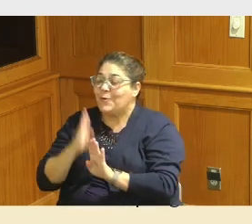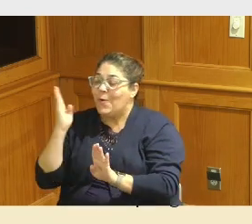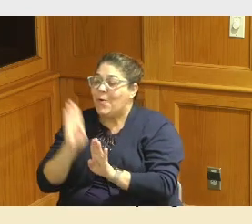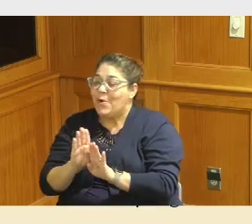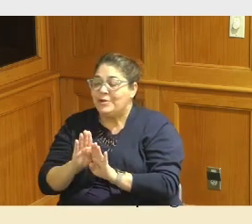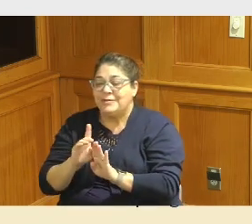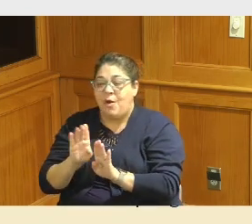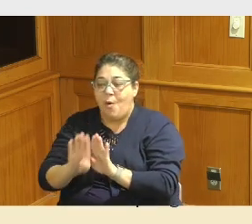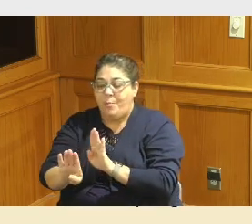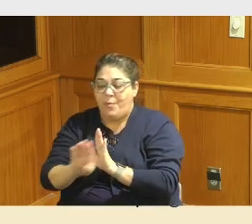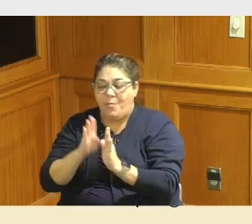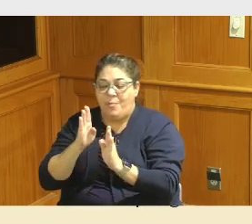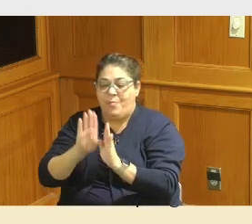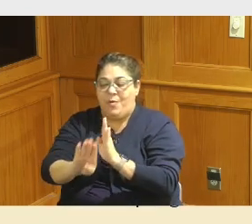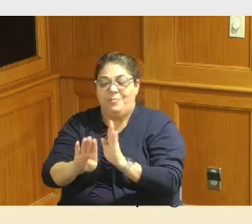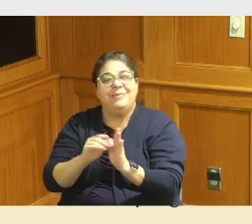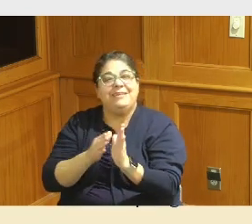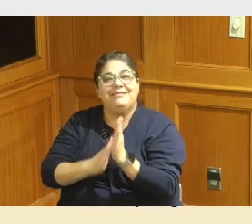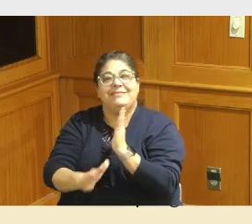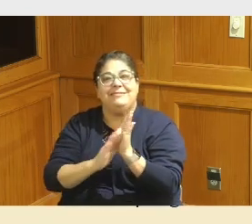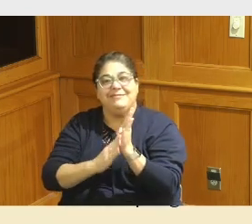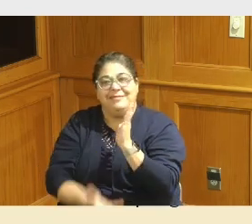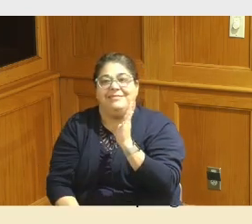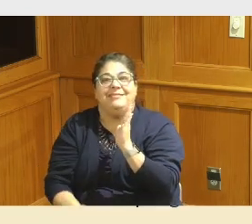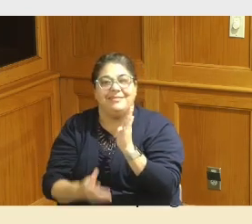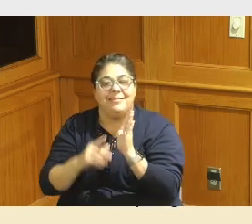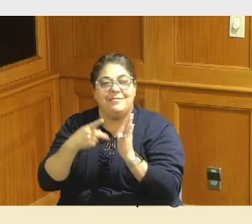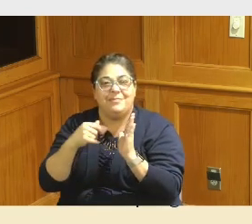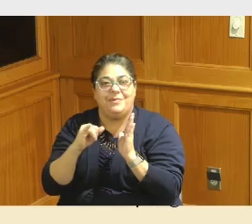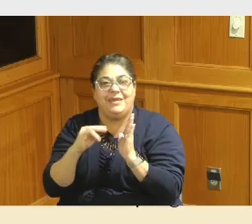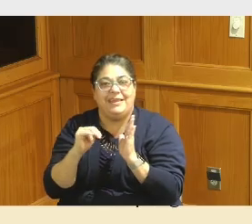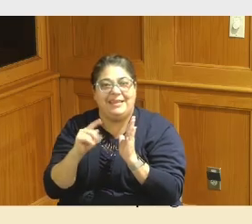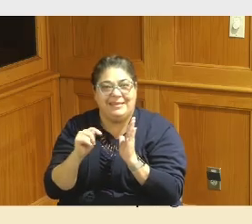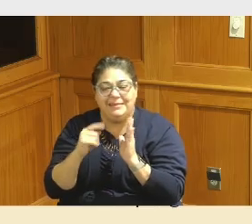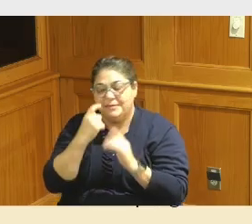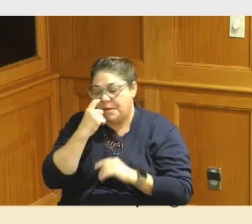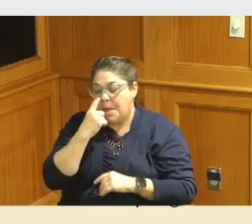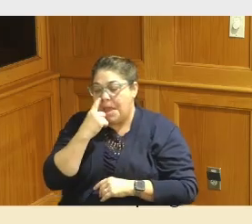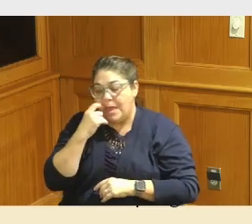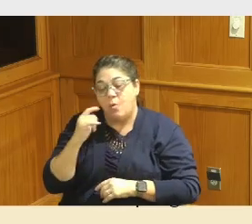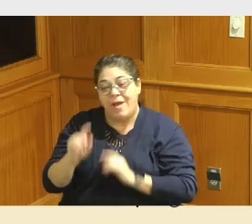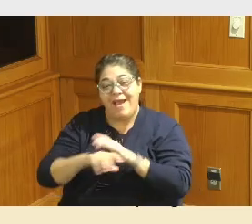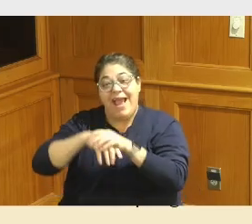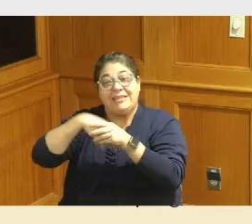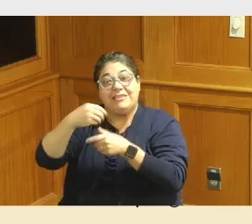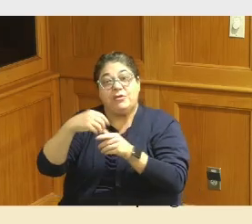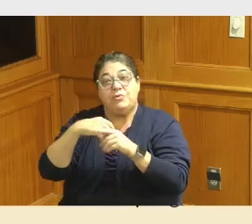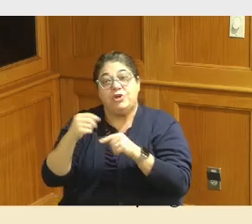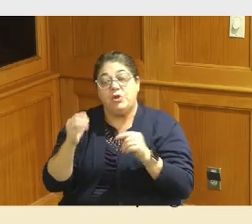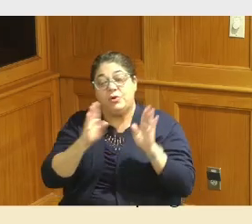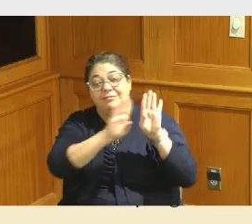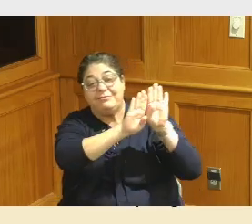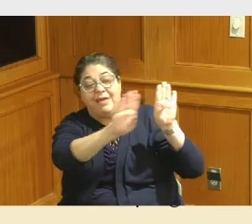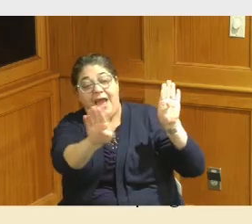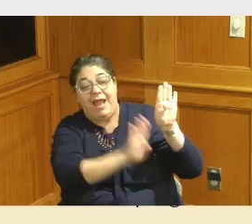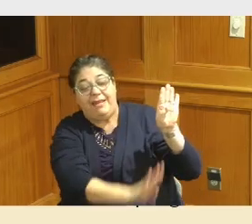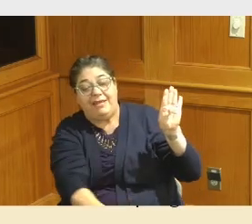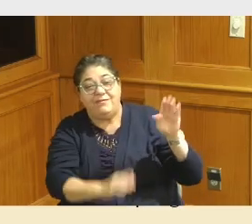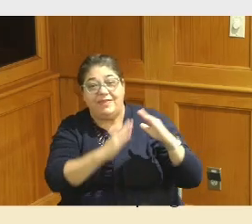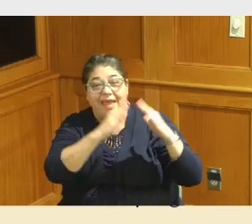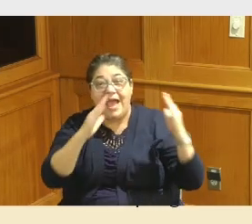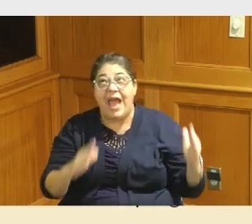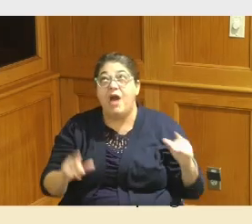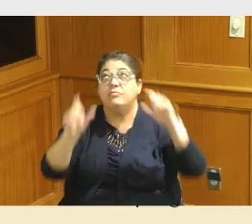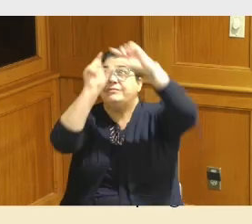happen and paint could chip off. We were able to also do work replacing exterior siding, roofing,